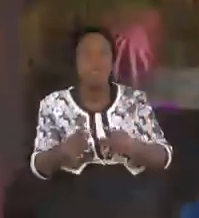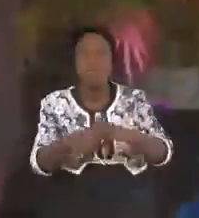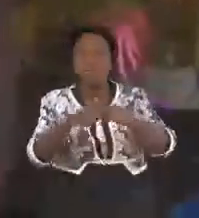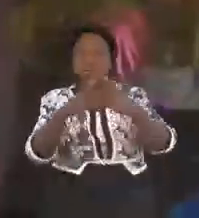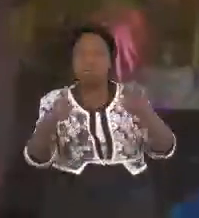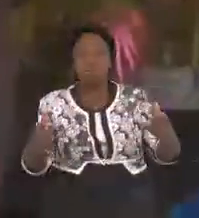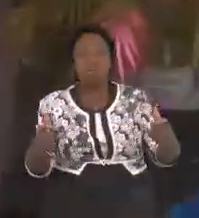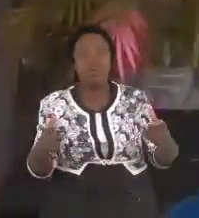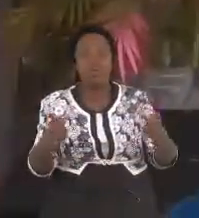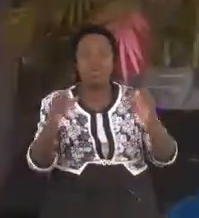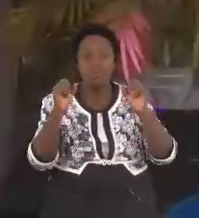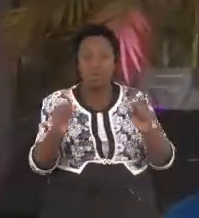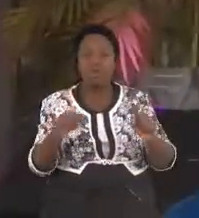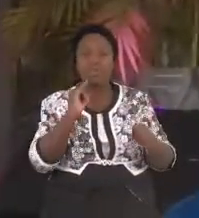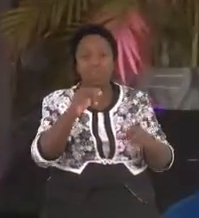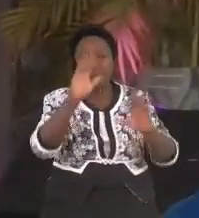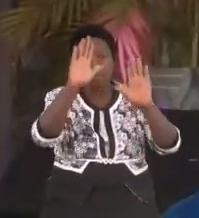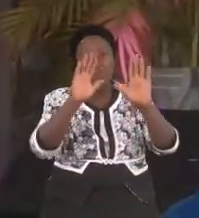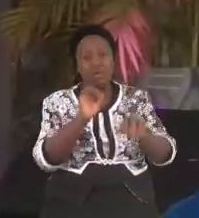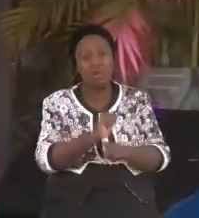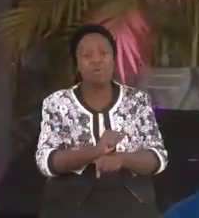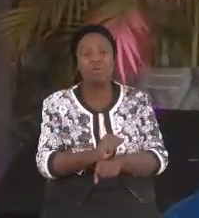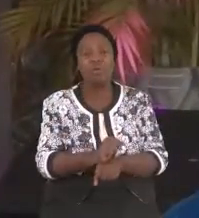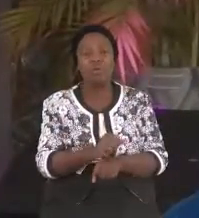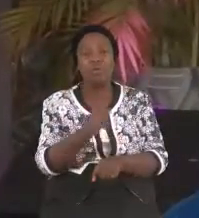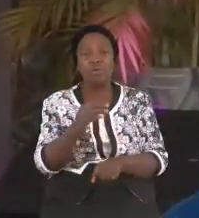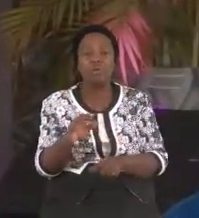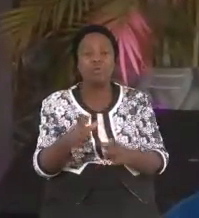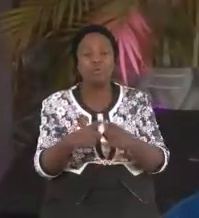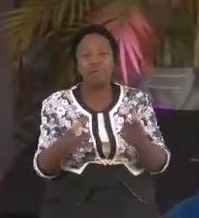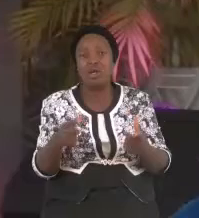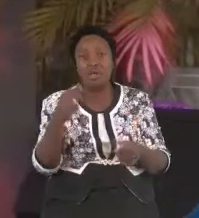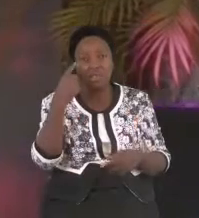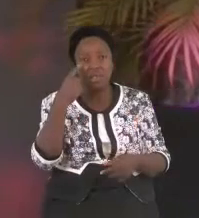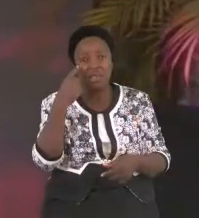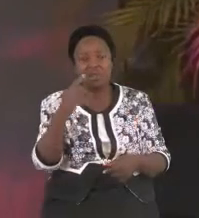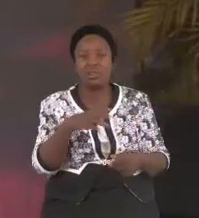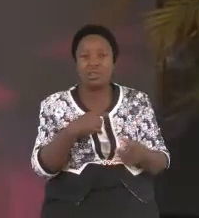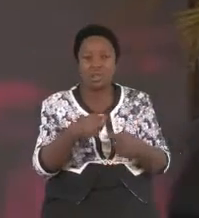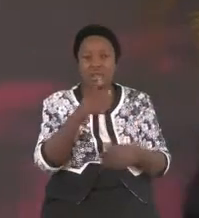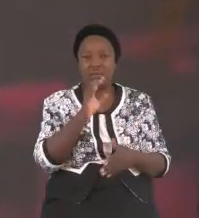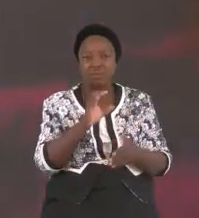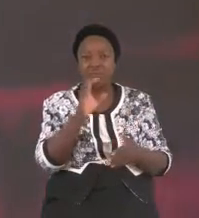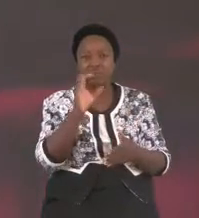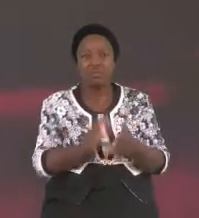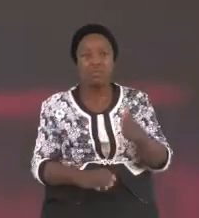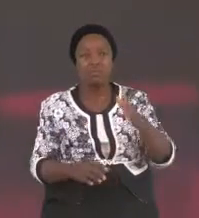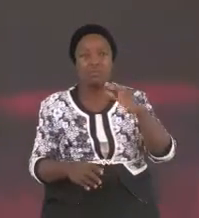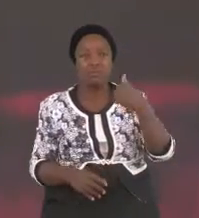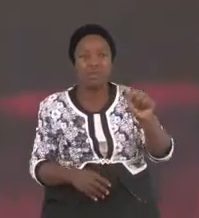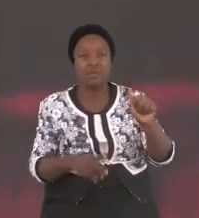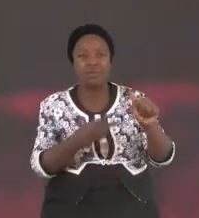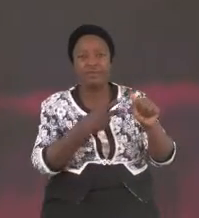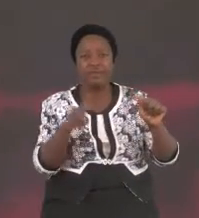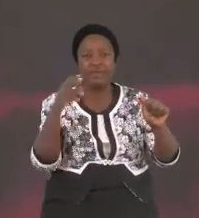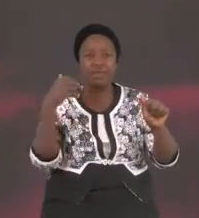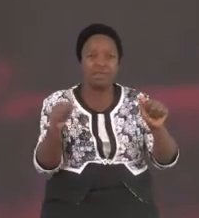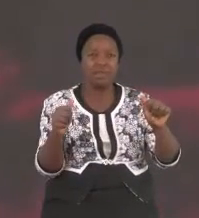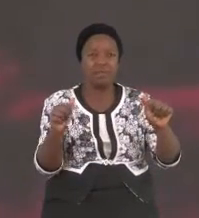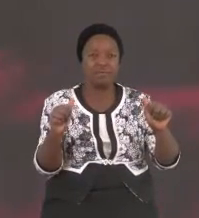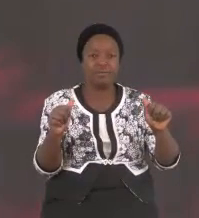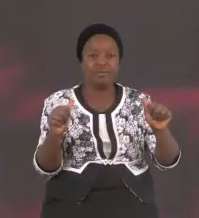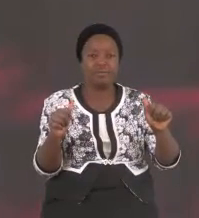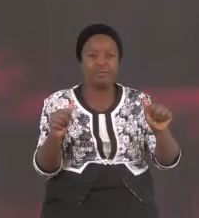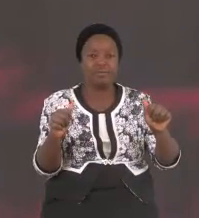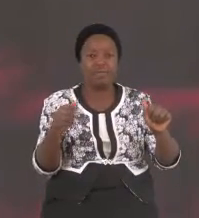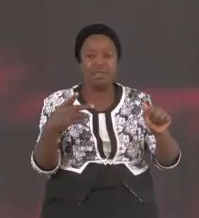supernatural sight i come to chapter 10 verse 10 in chapter 10 verse 10 the thief